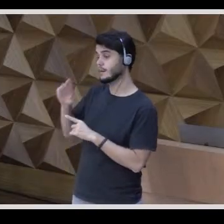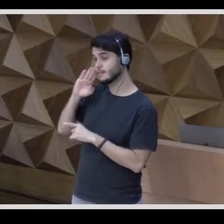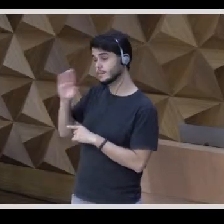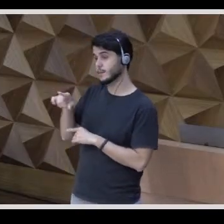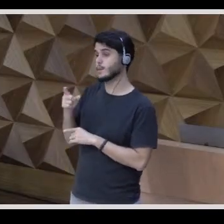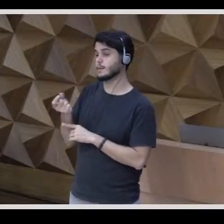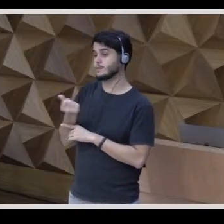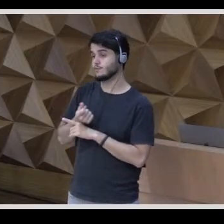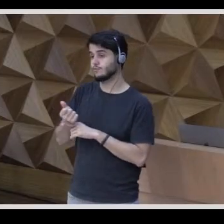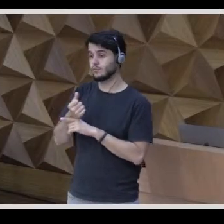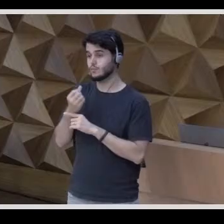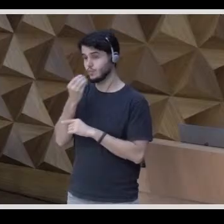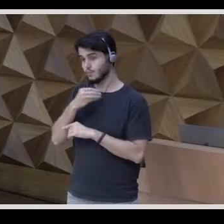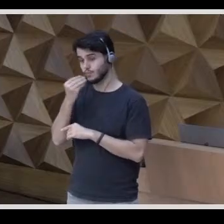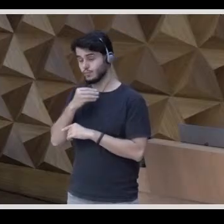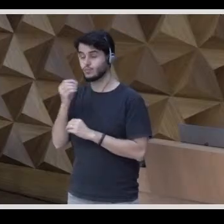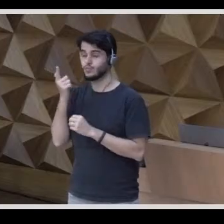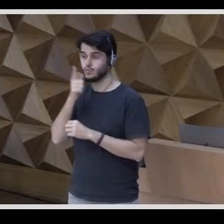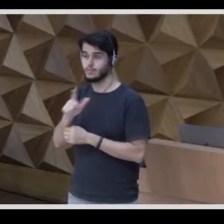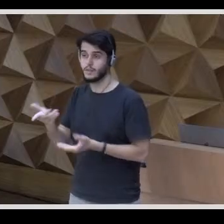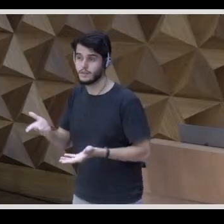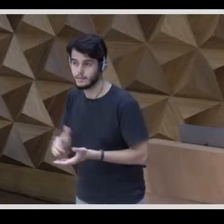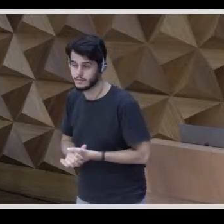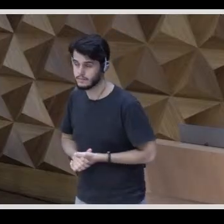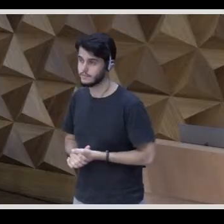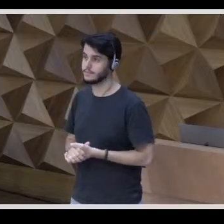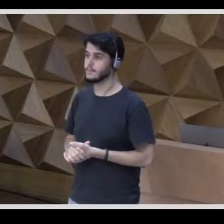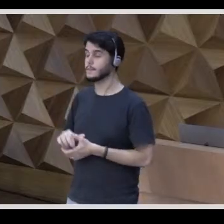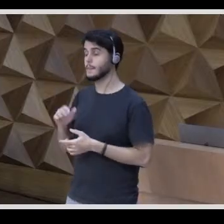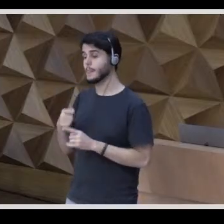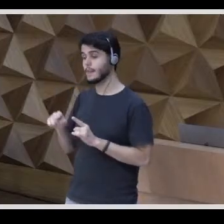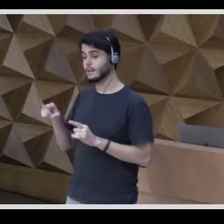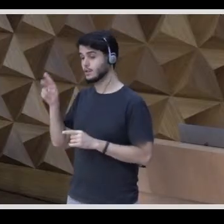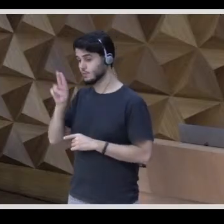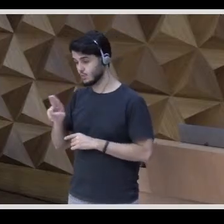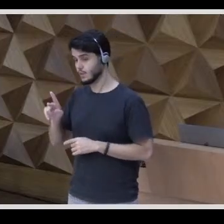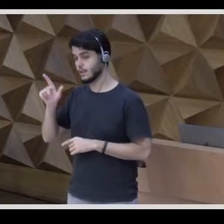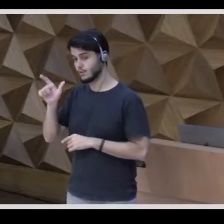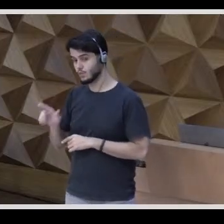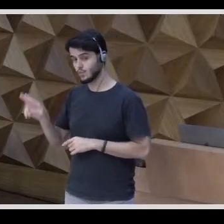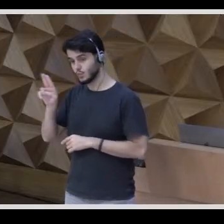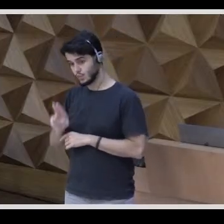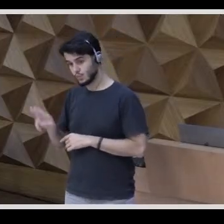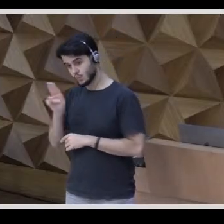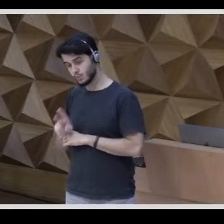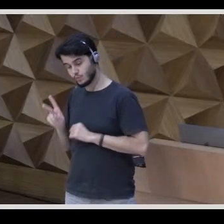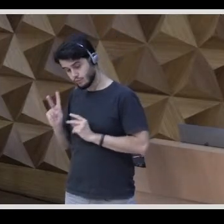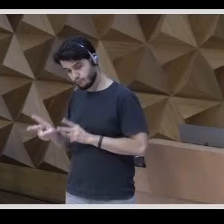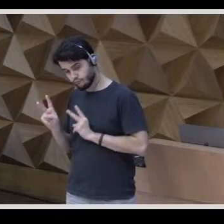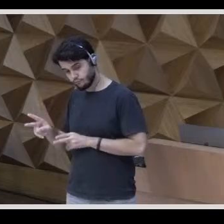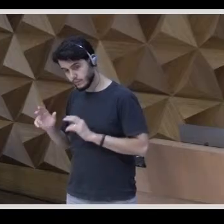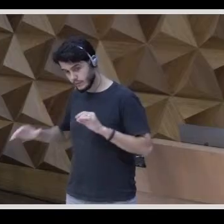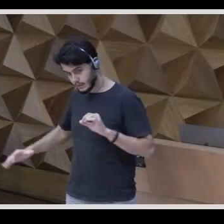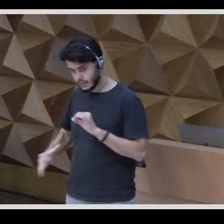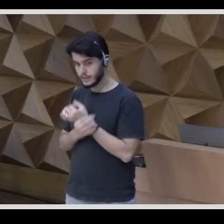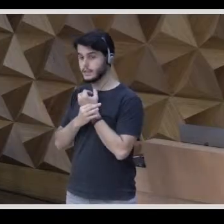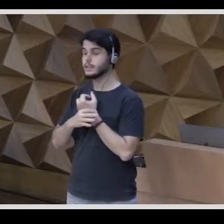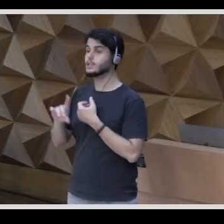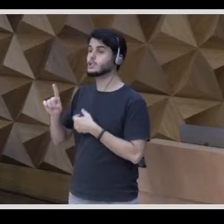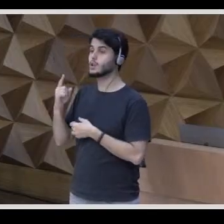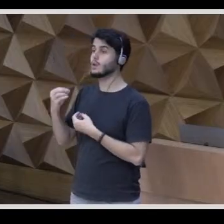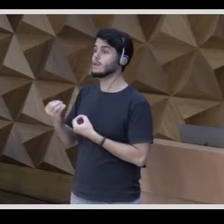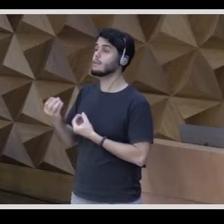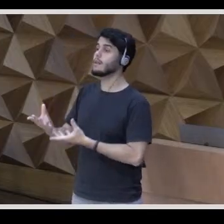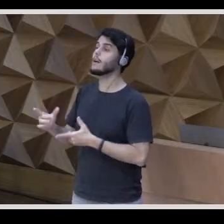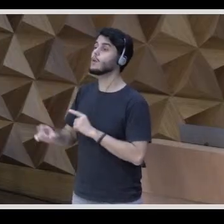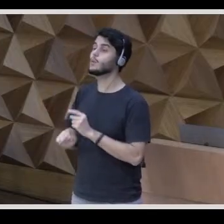stay engaged and to keep buying your product, you have to make sure you give them something that is working for